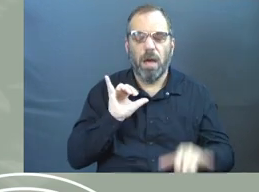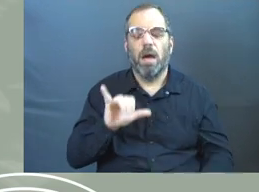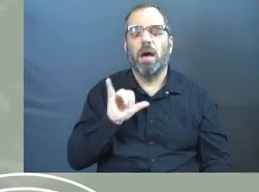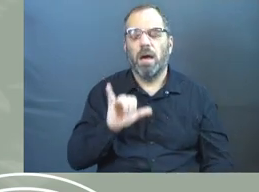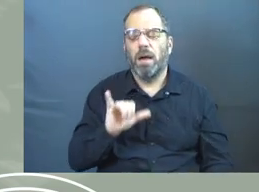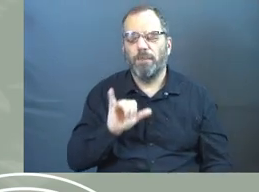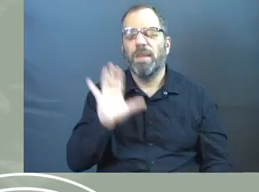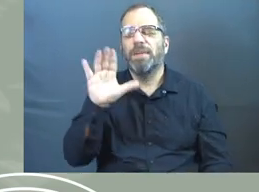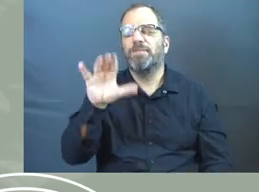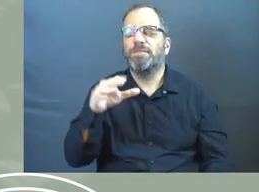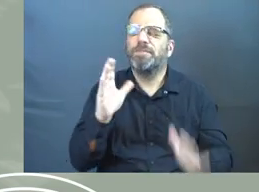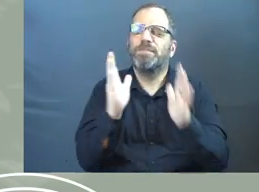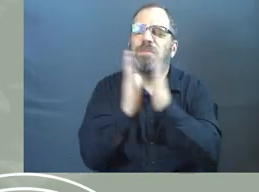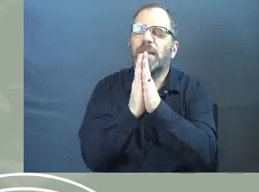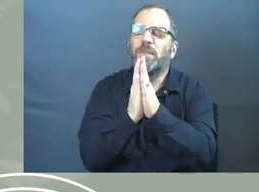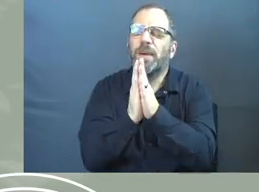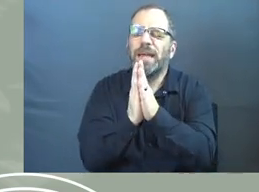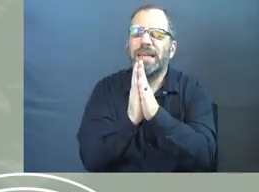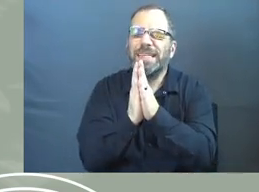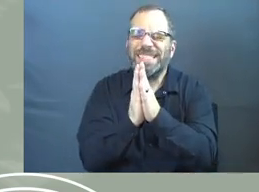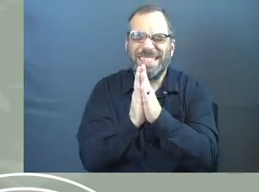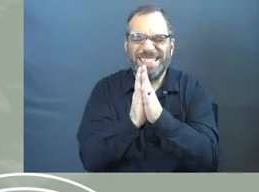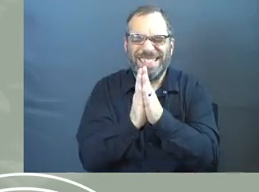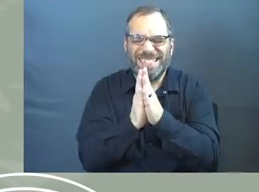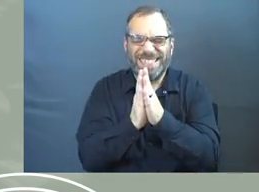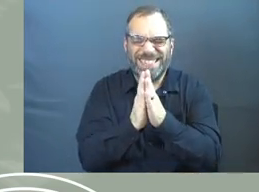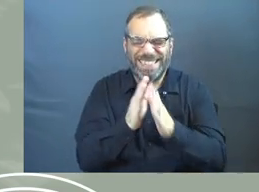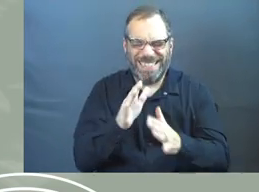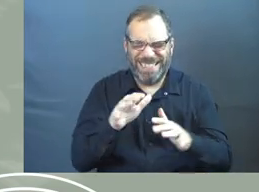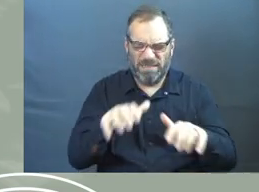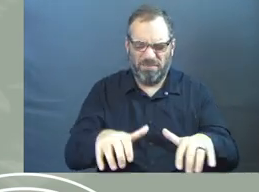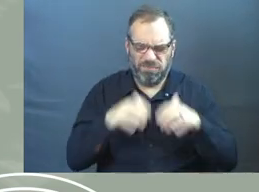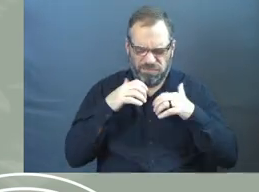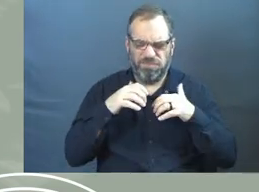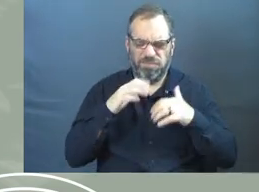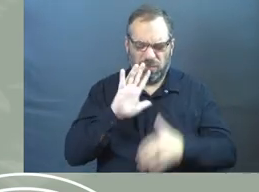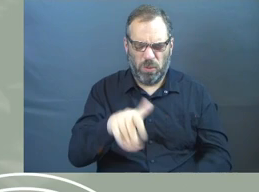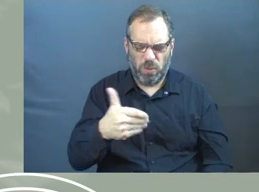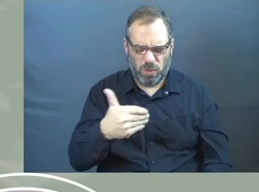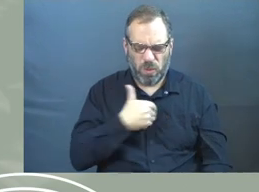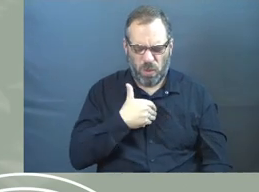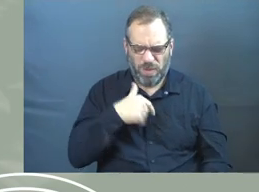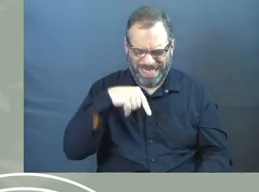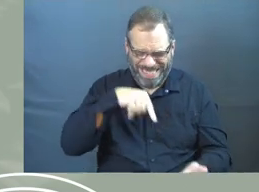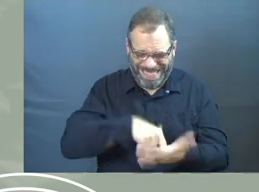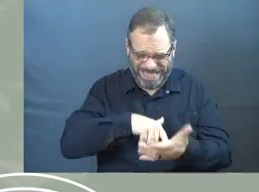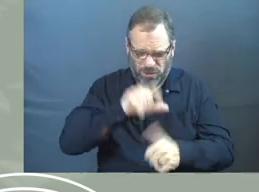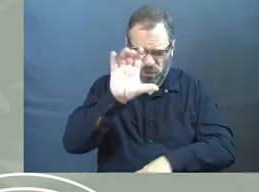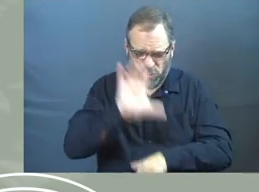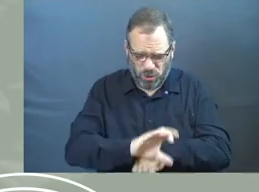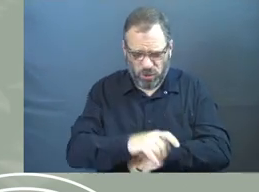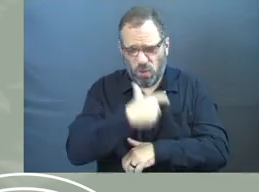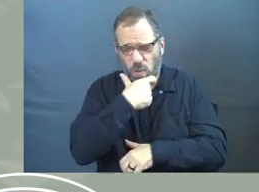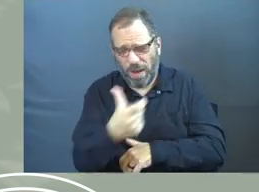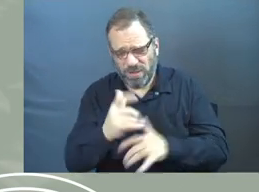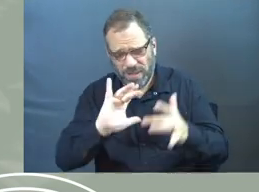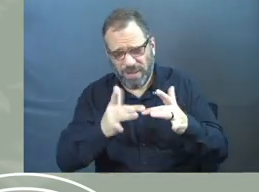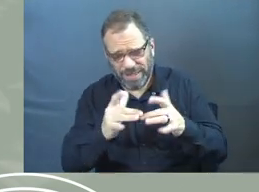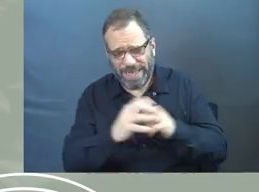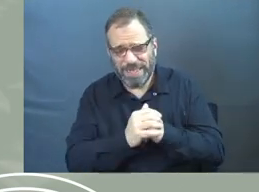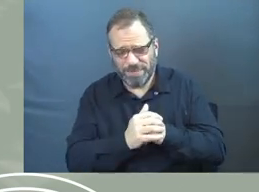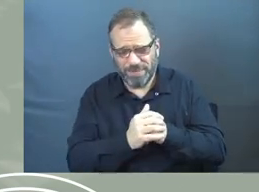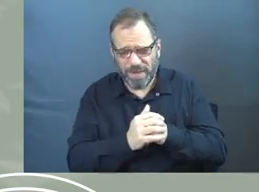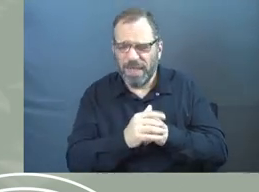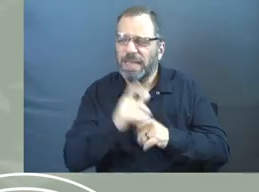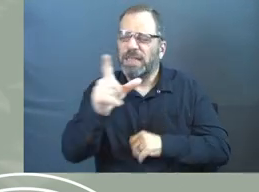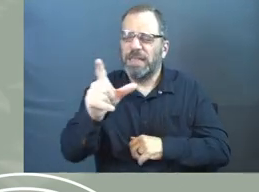And Lord, I pray, God, that these precious souls, the eternal souls that are in this room and watching online,